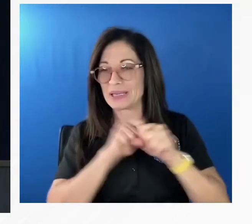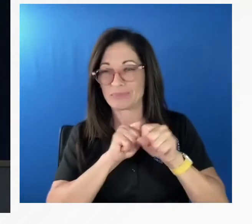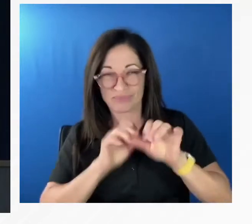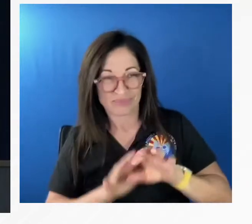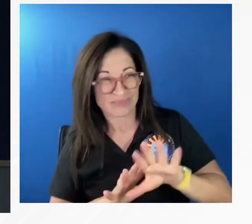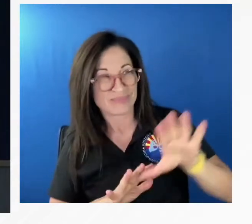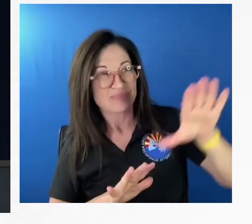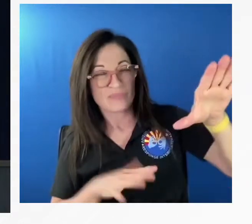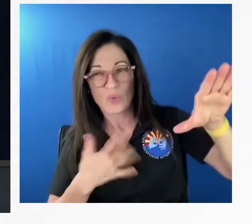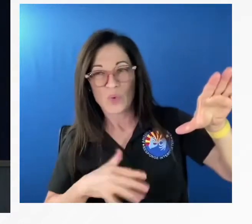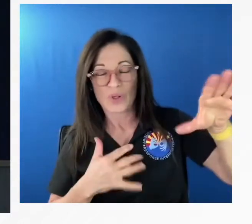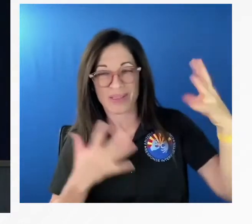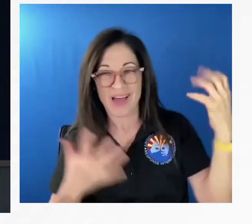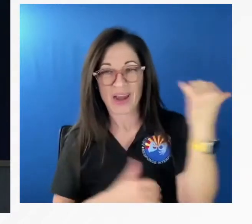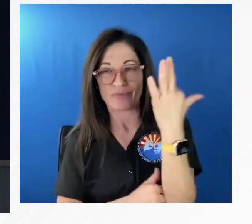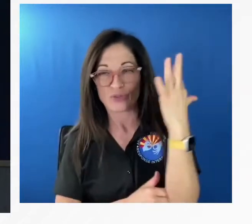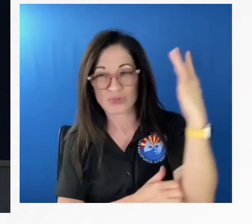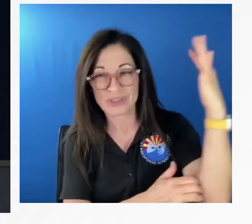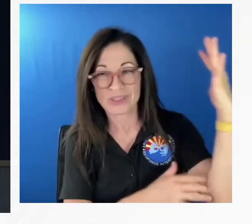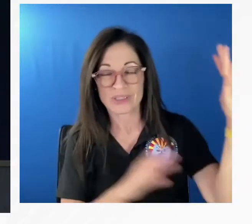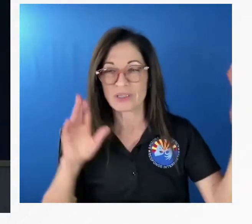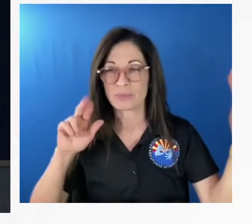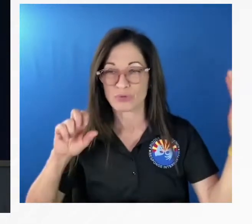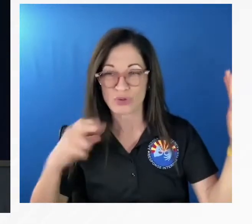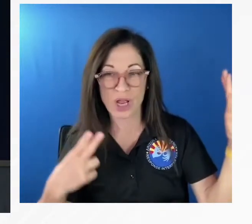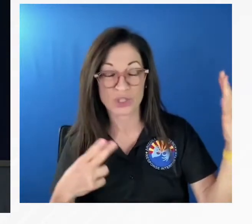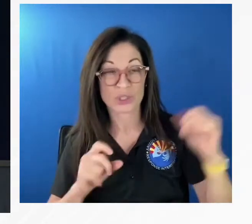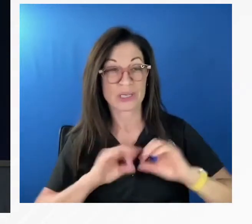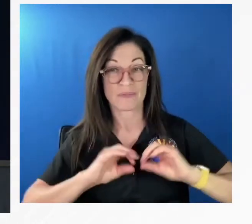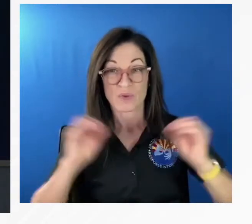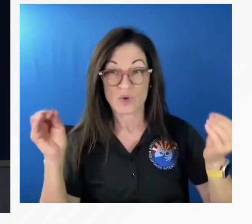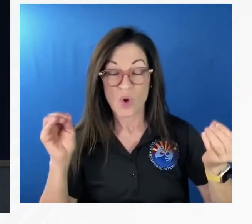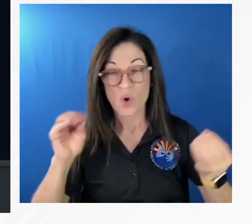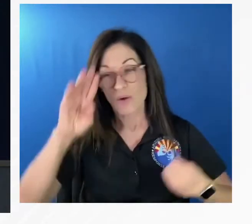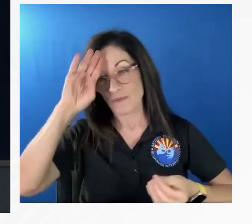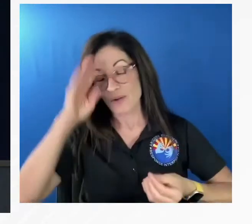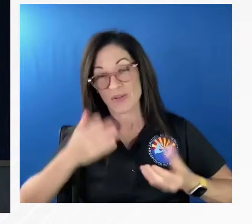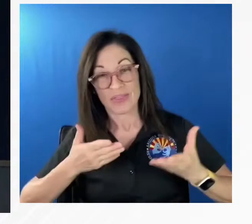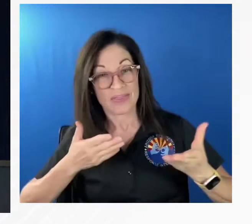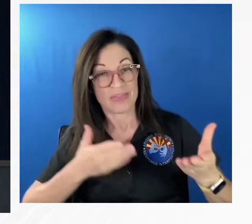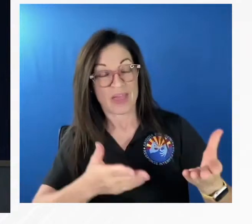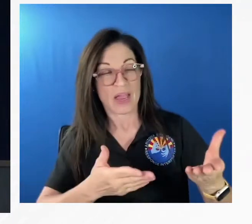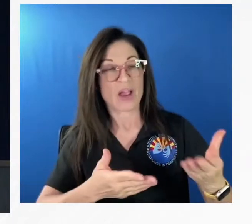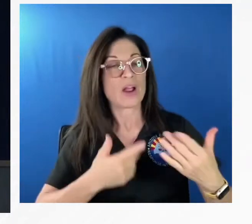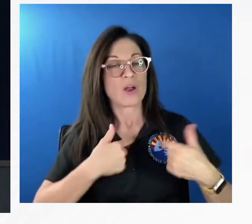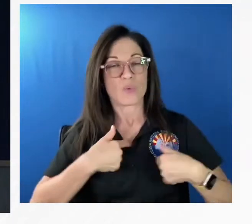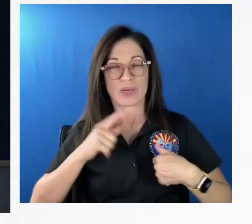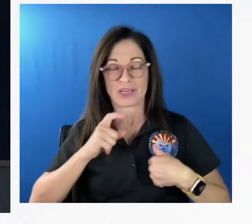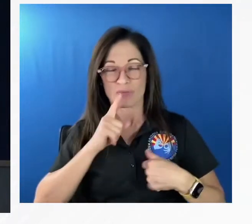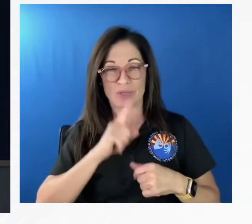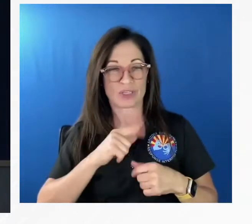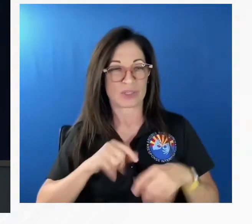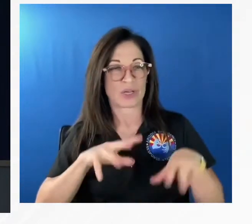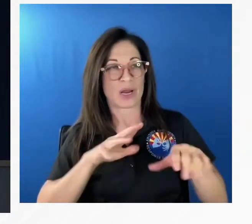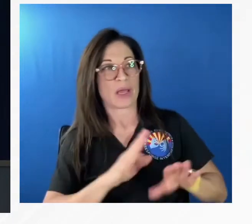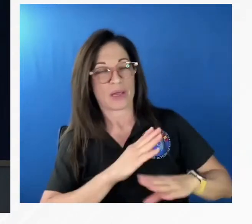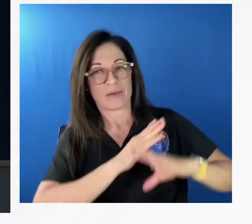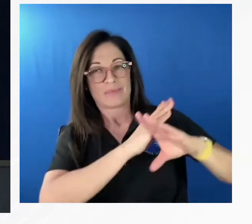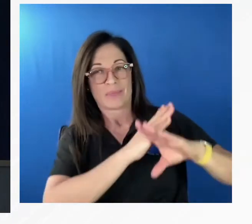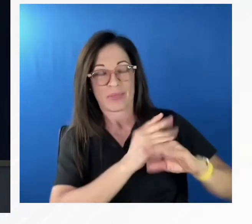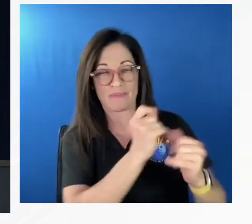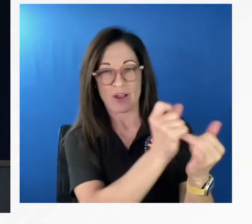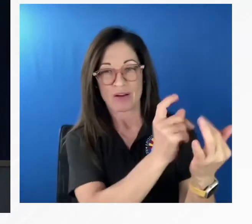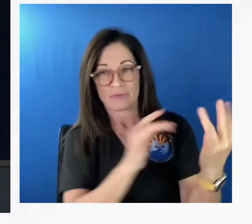heavy timber and that brush. And without firefighters close in to work some of that stuff, we're really just trying to hold fire back to buy them time to get in